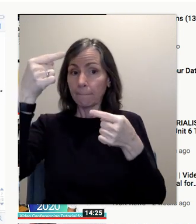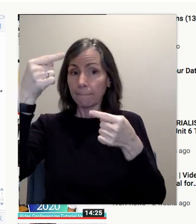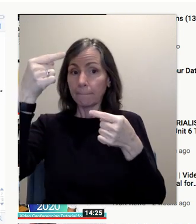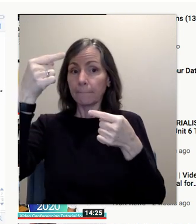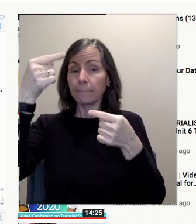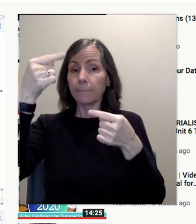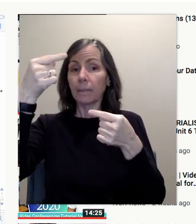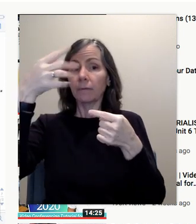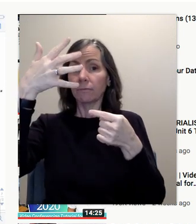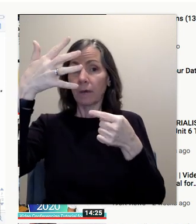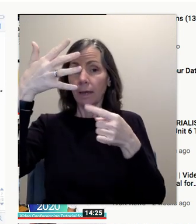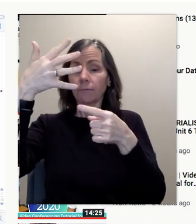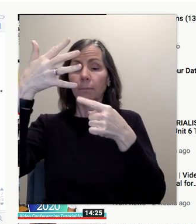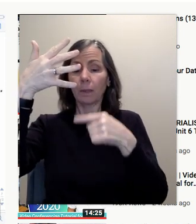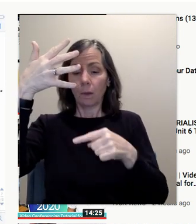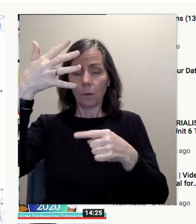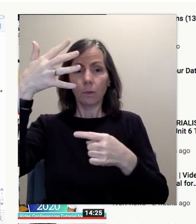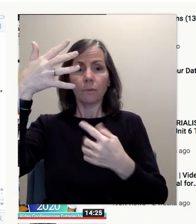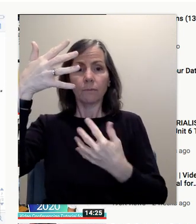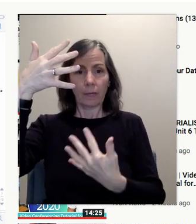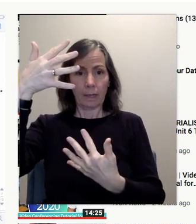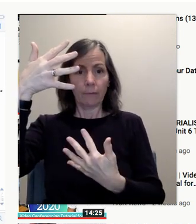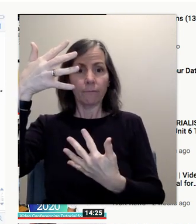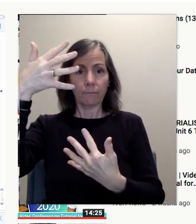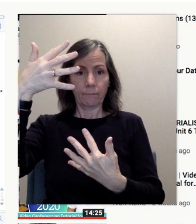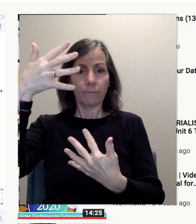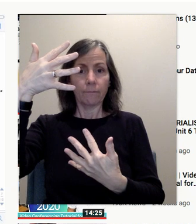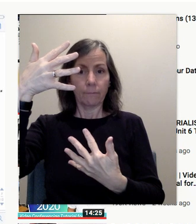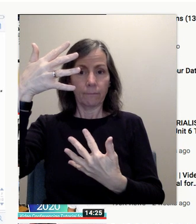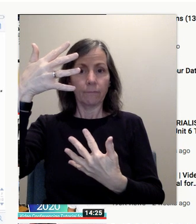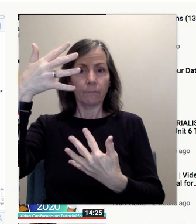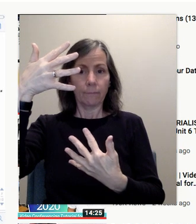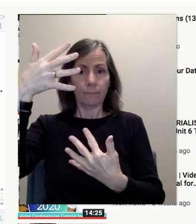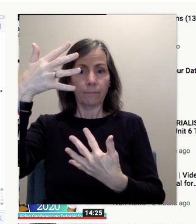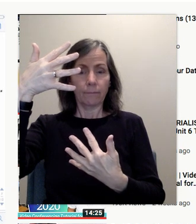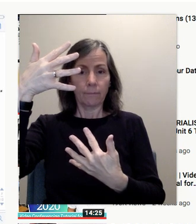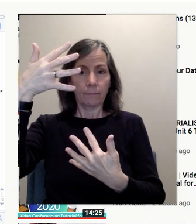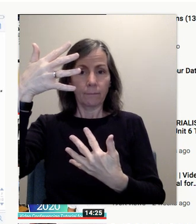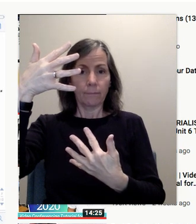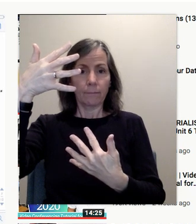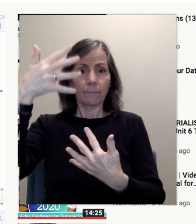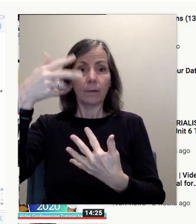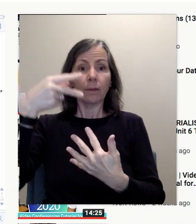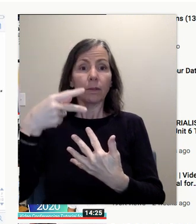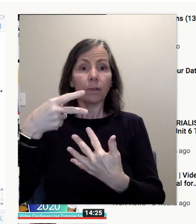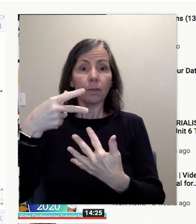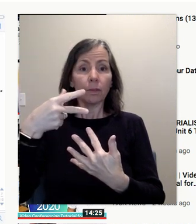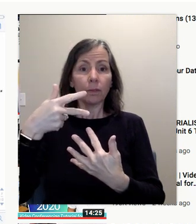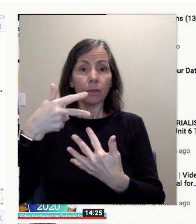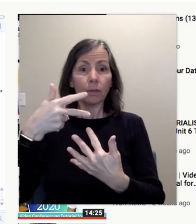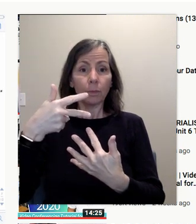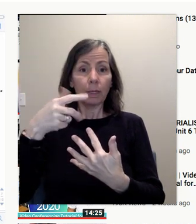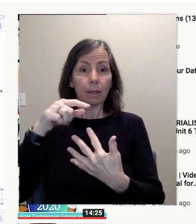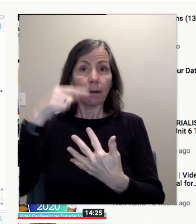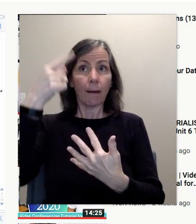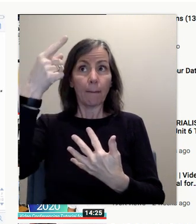2 below, we also have a 5. If you go 3 above, we have a